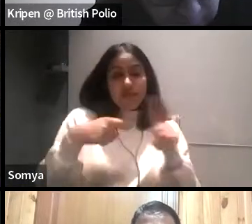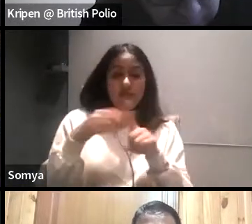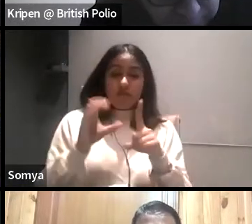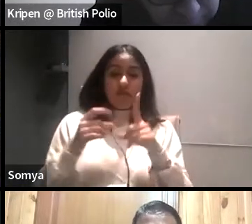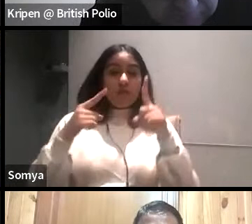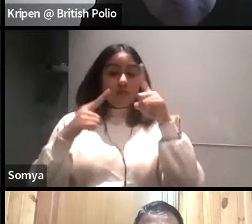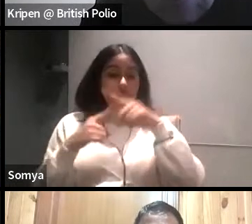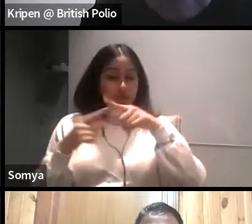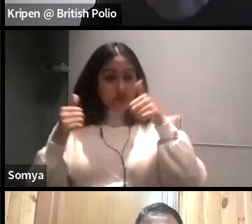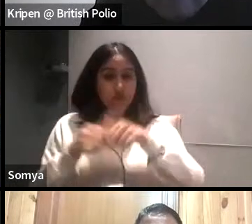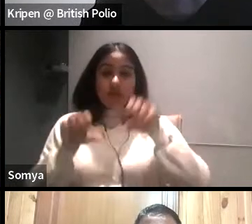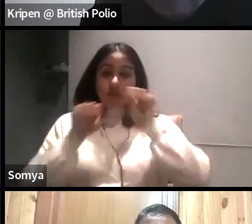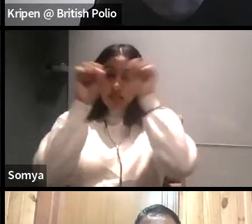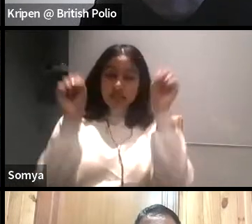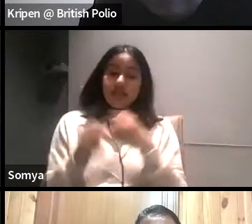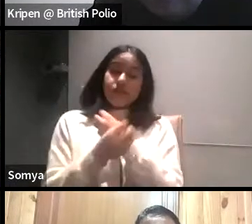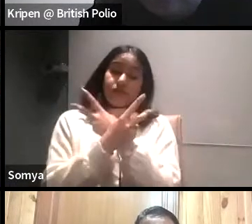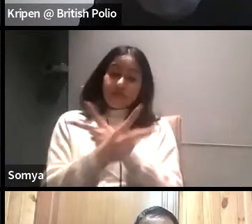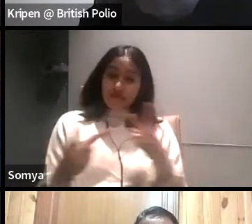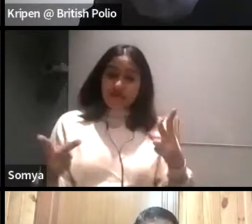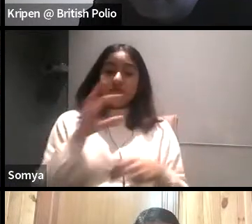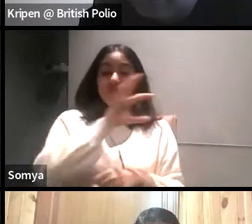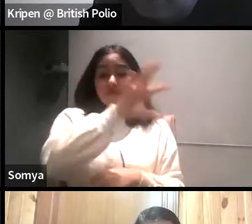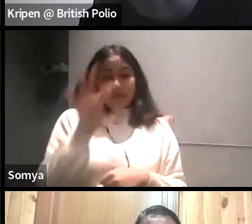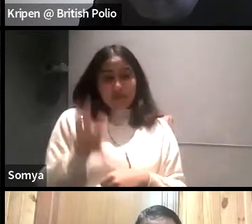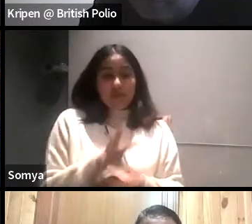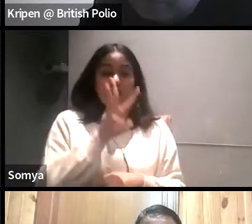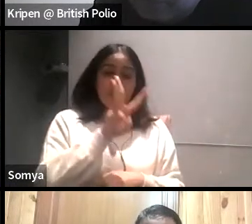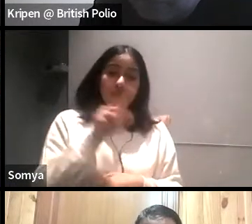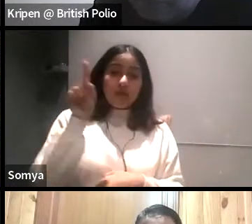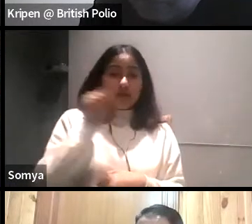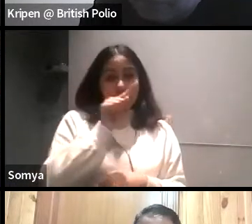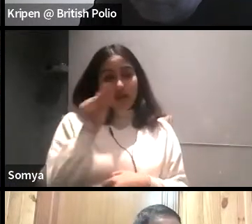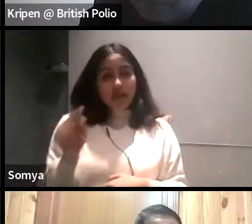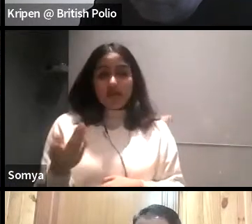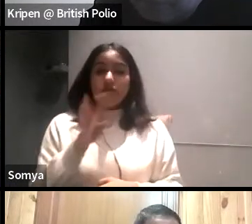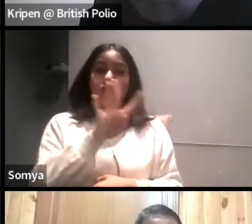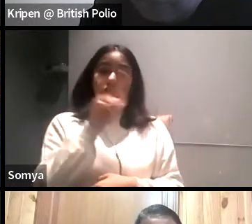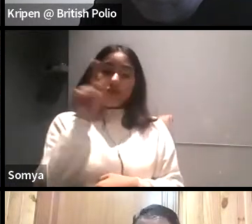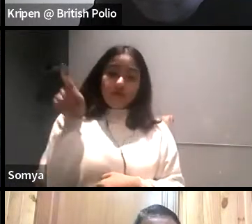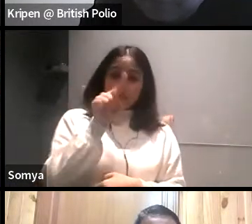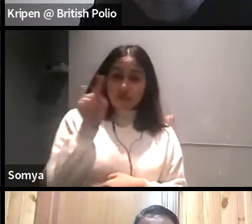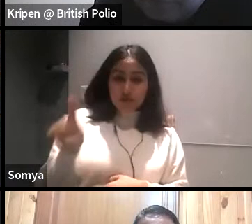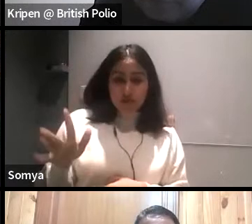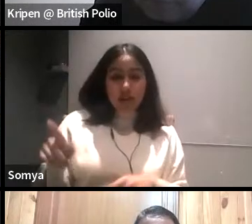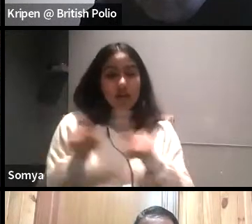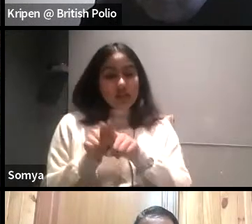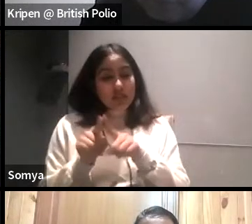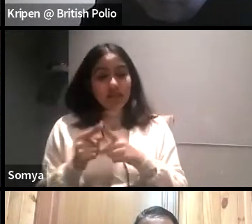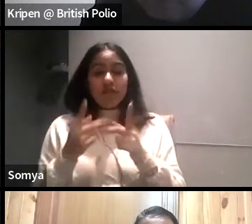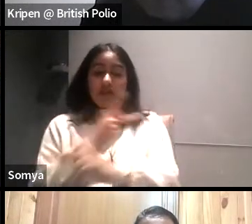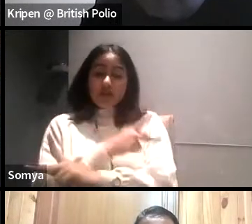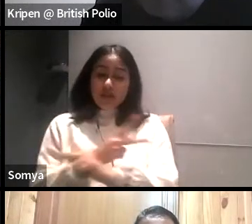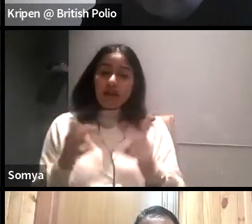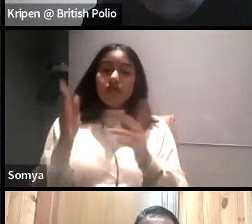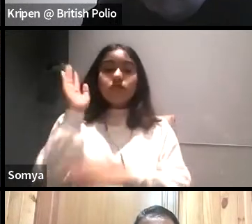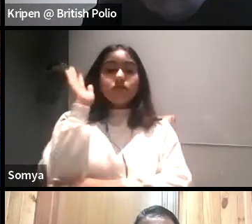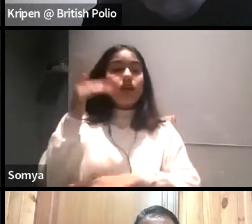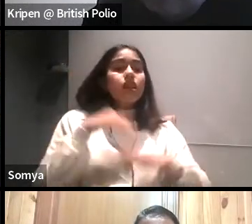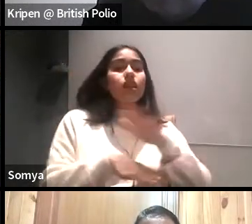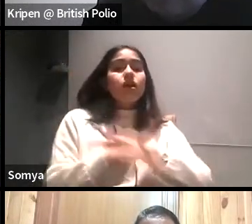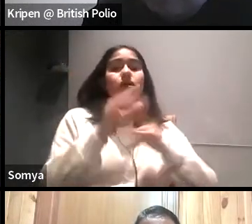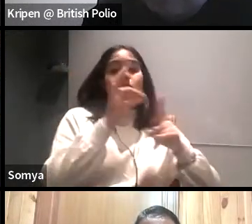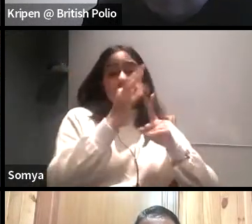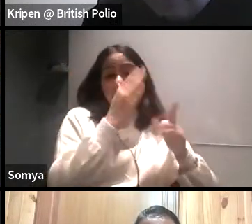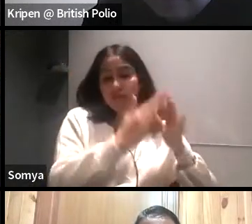which many of the countries have. 3%, 4%, and also incentivization to the private sector by